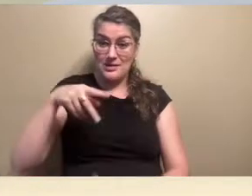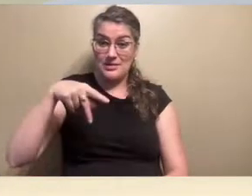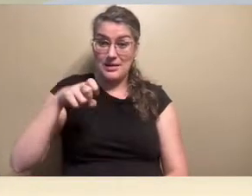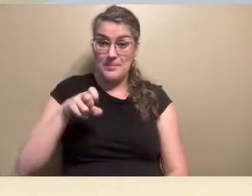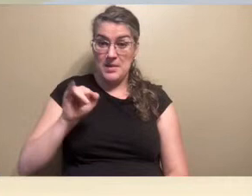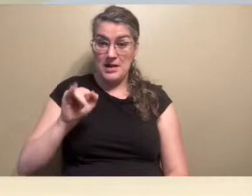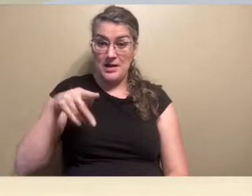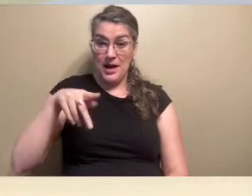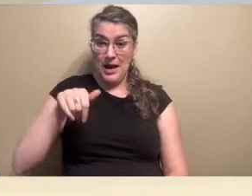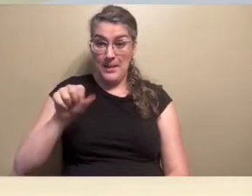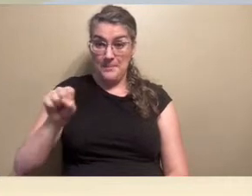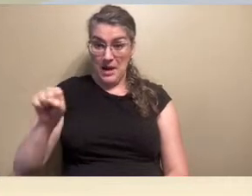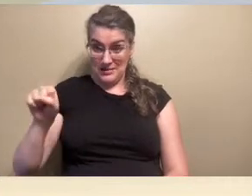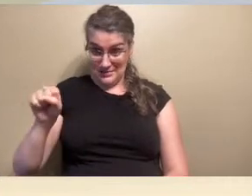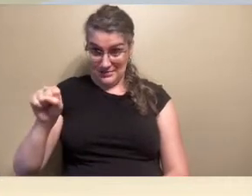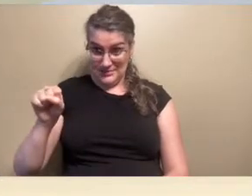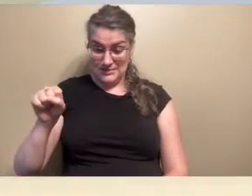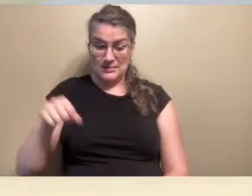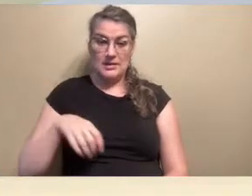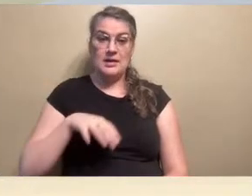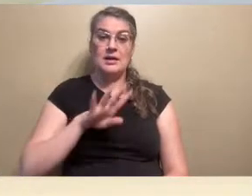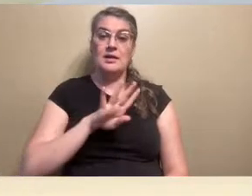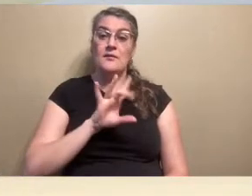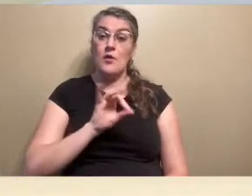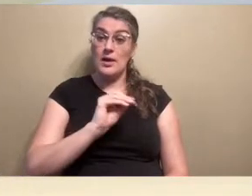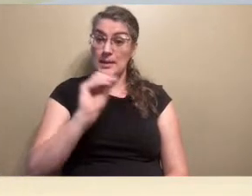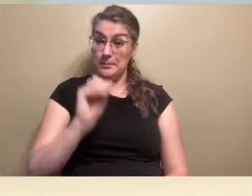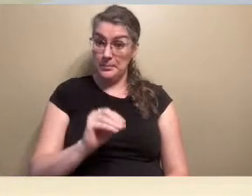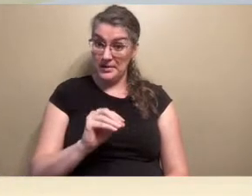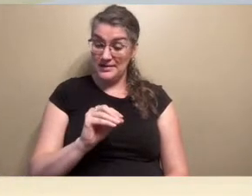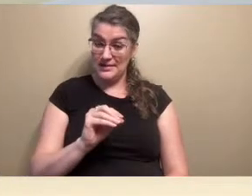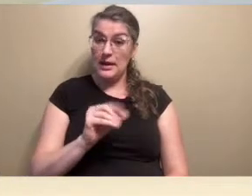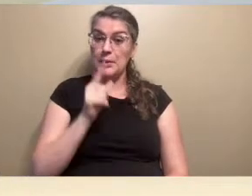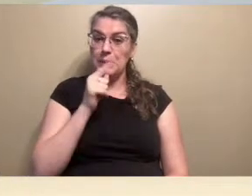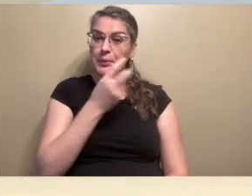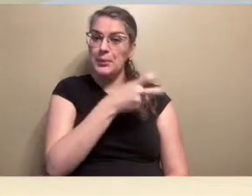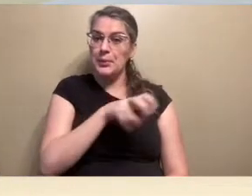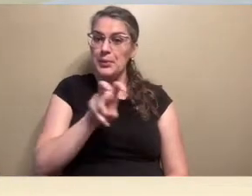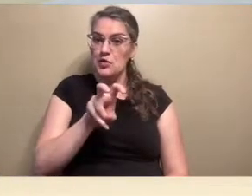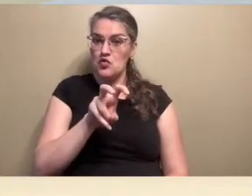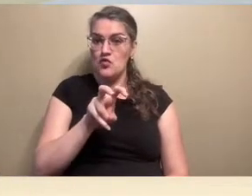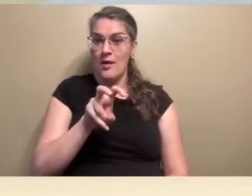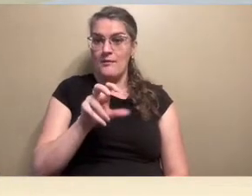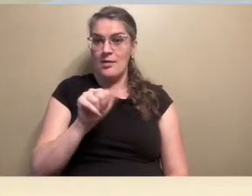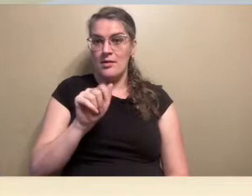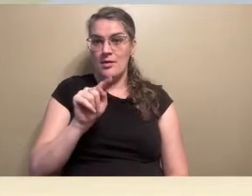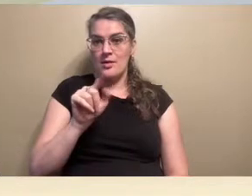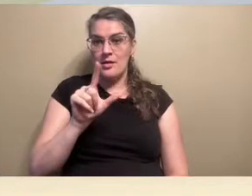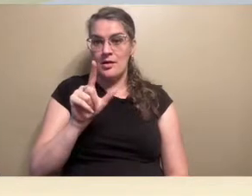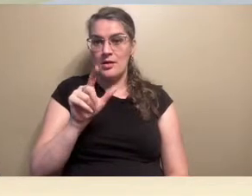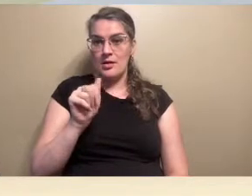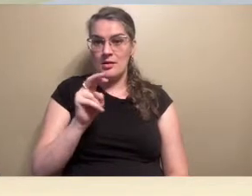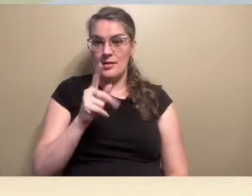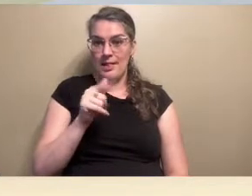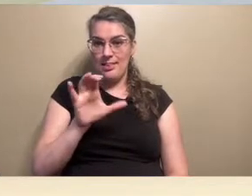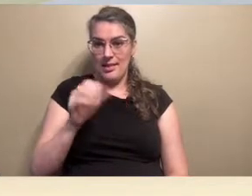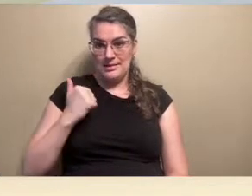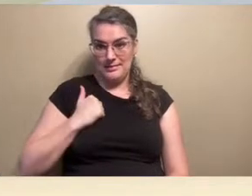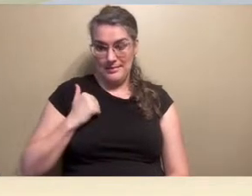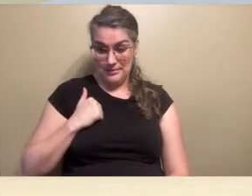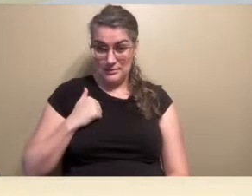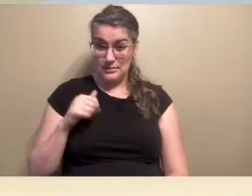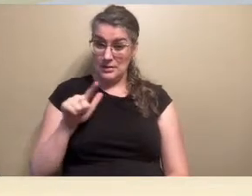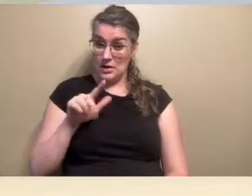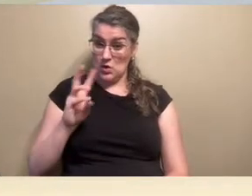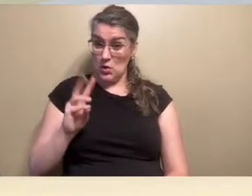processed. 48% of the applications are from people traveling within Atlantic Canada, 26% from people